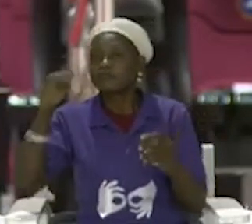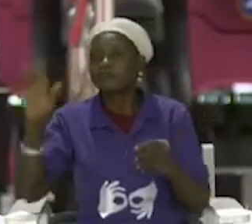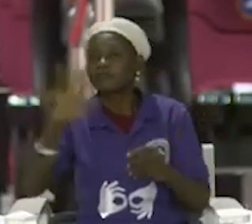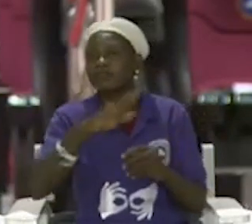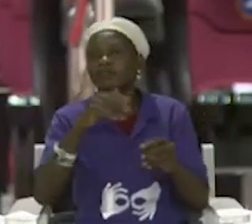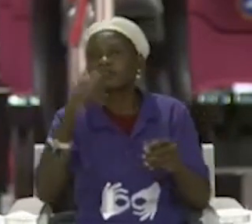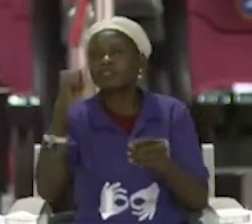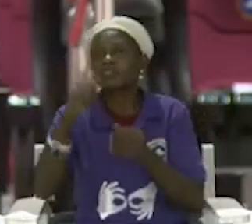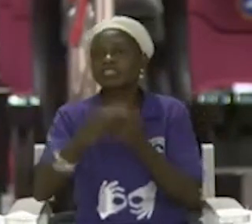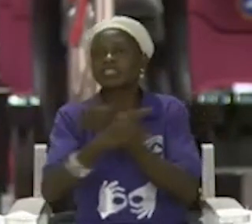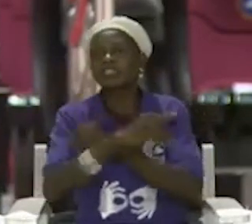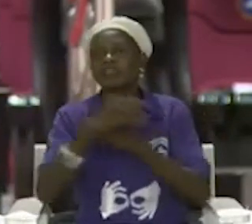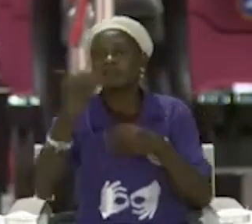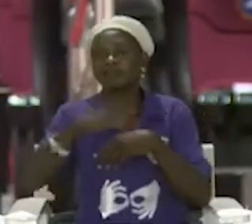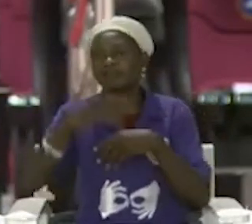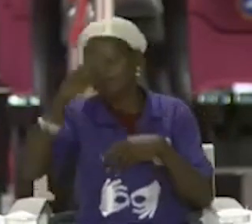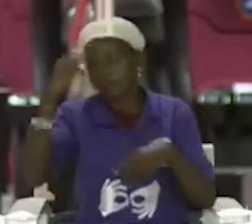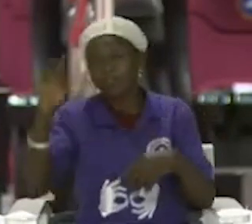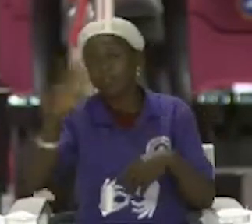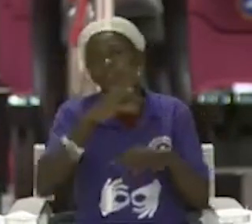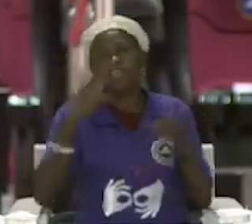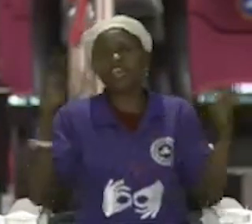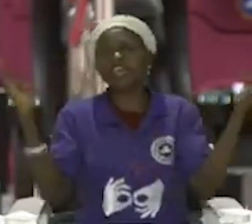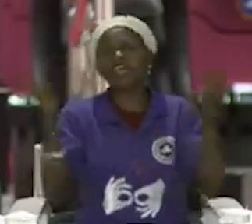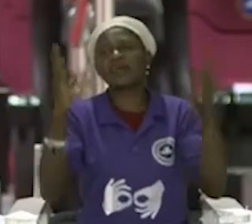because your feast is approaching.